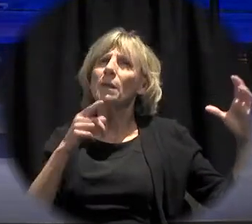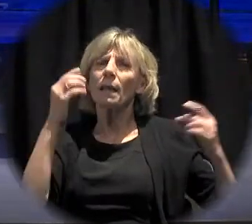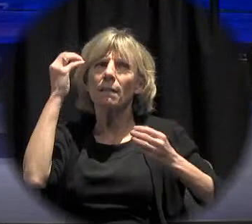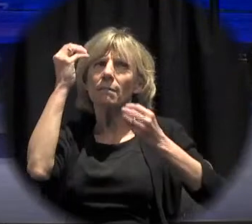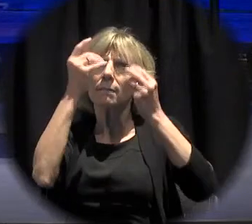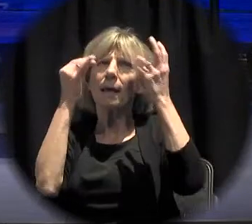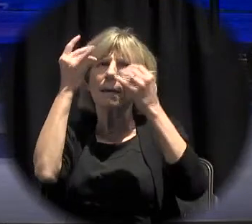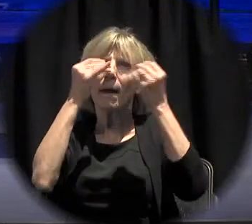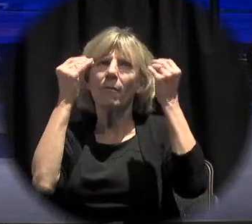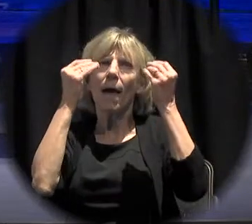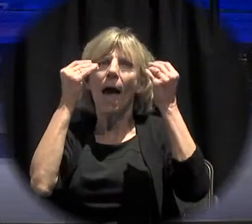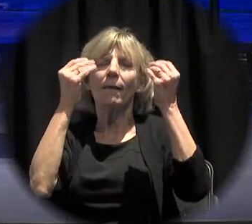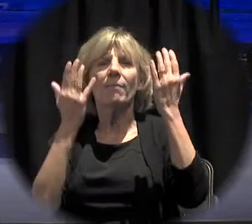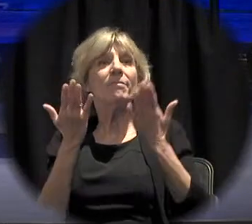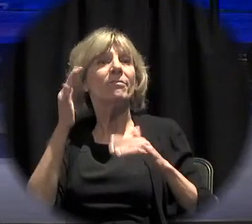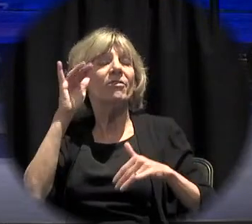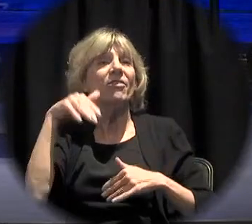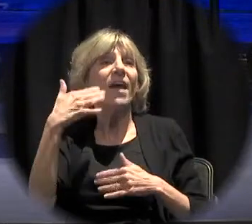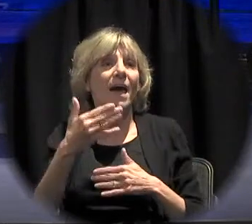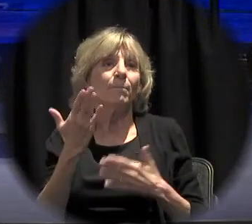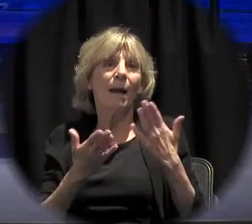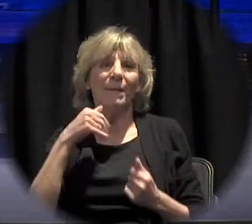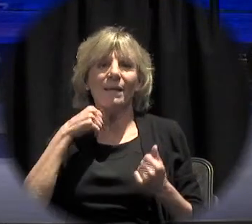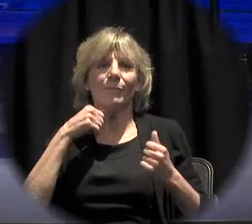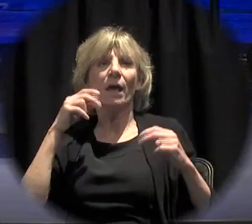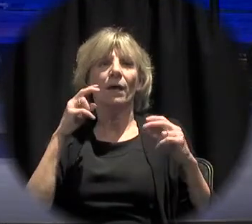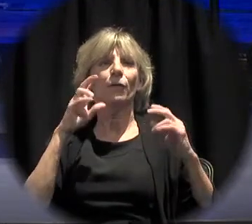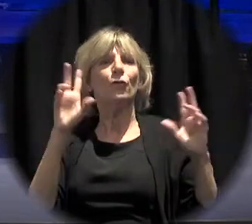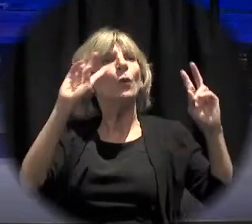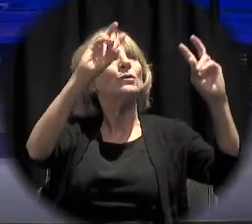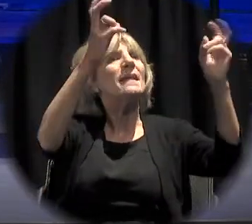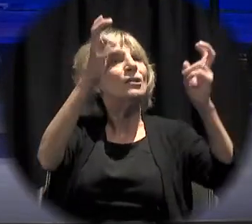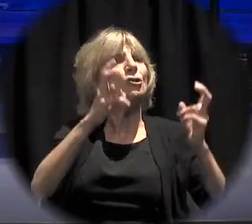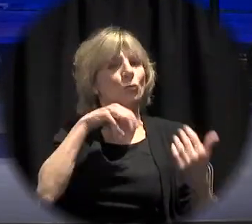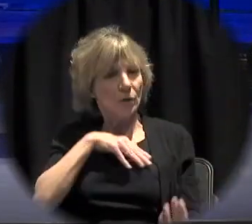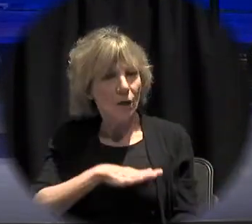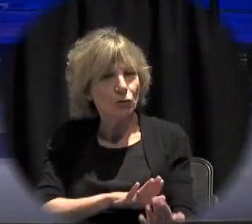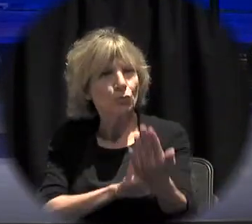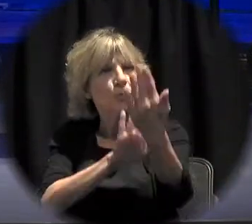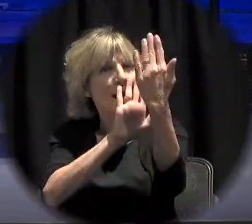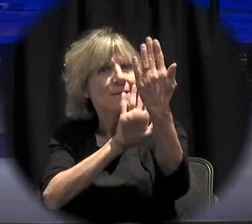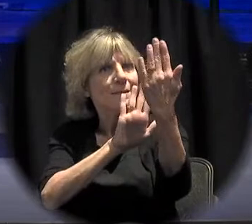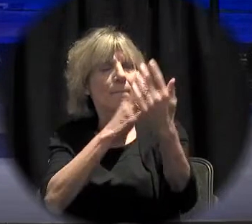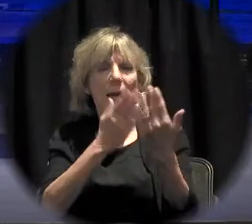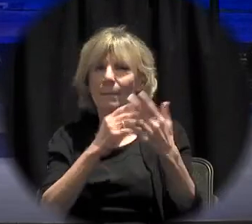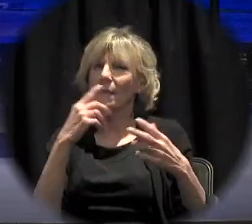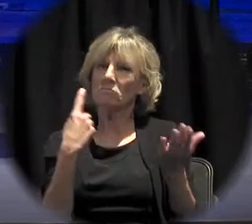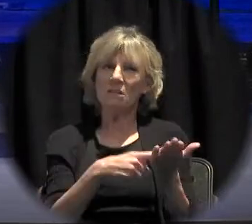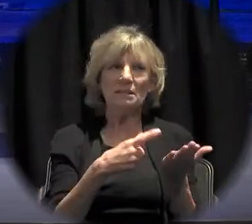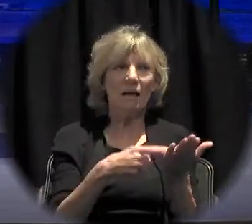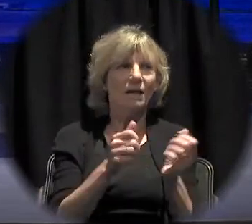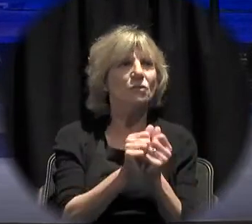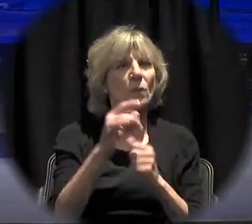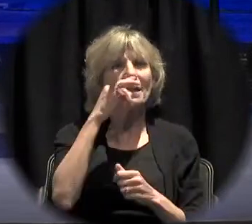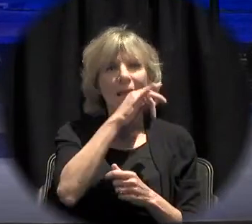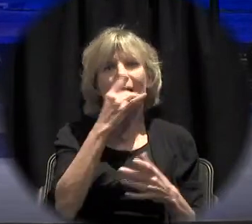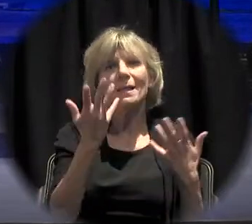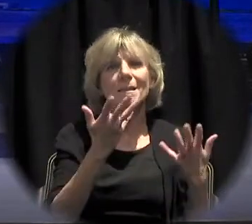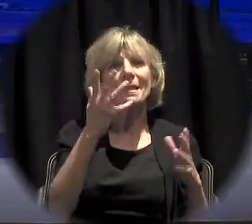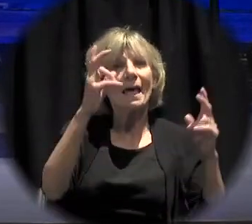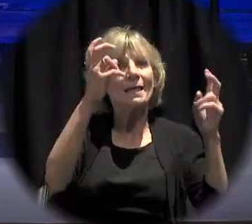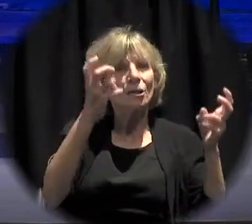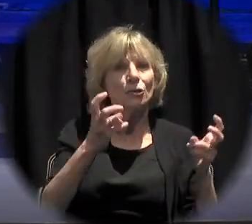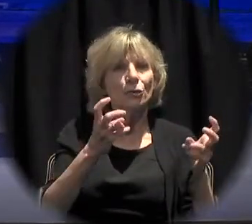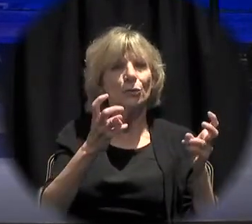issues maybe in indirect ways in family devotions, or maybe in very direct ways in one-on-one conversations that are totally outside the context of